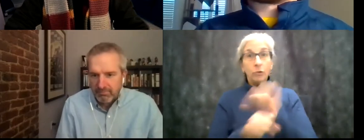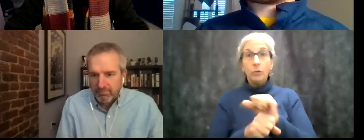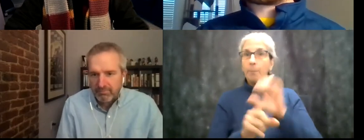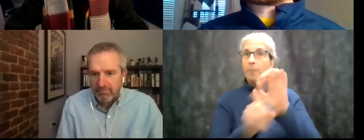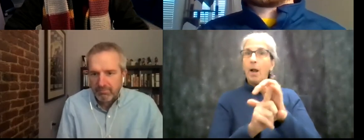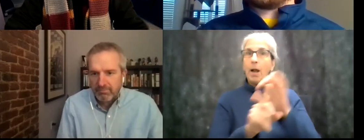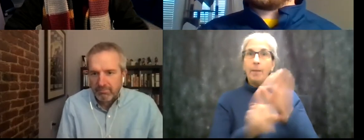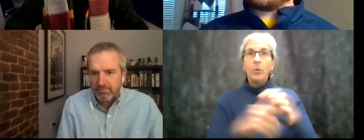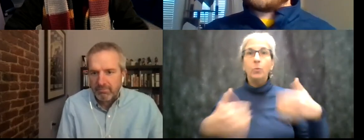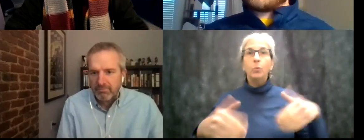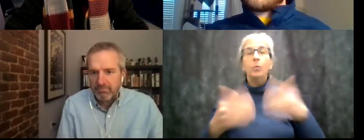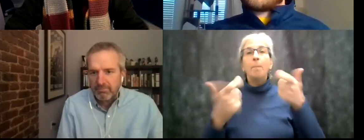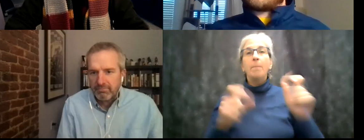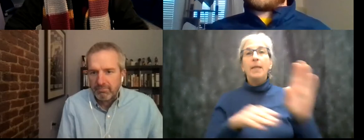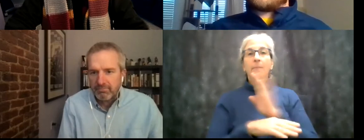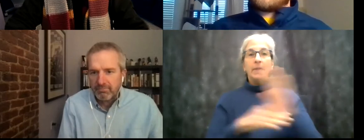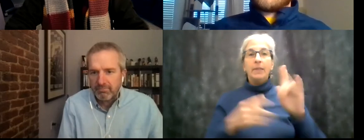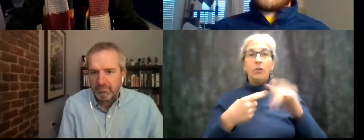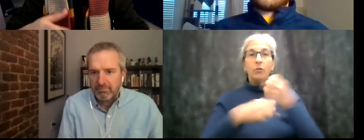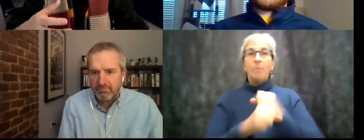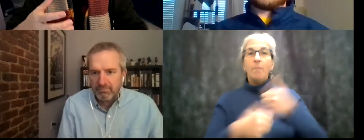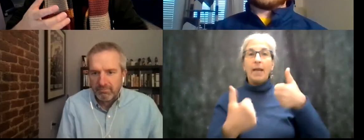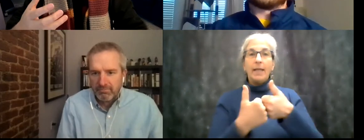games. Video games have